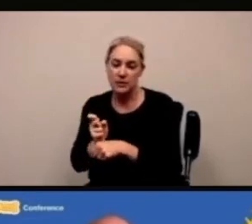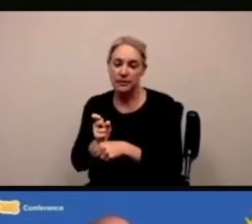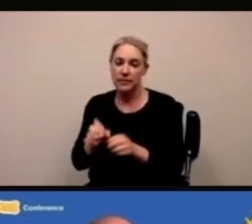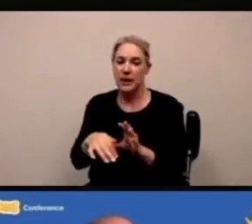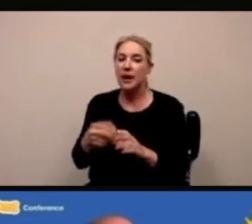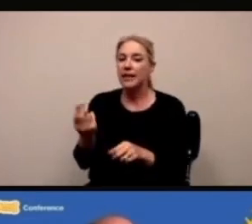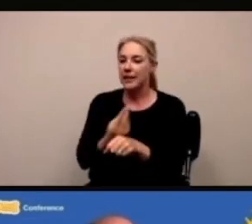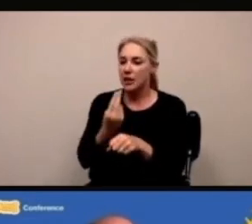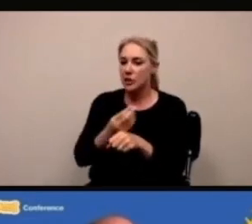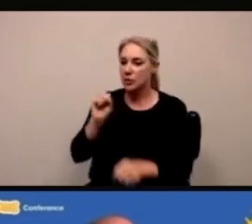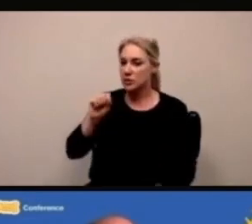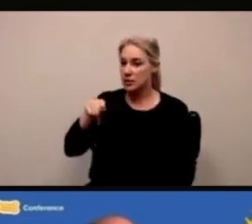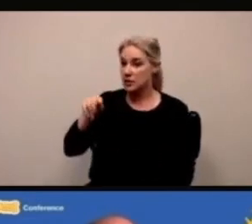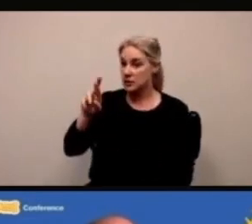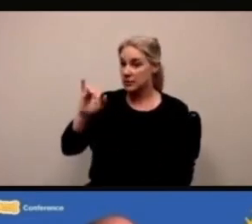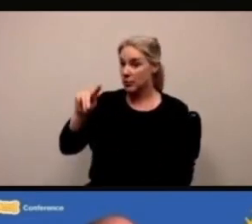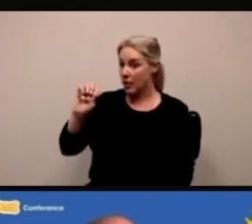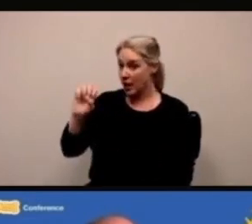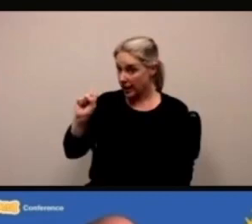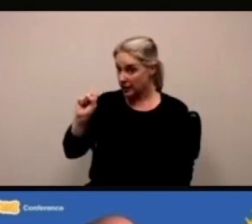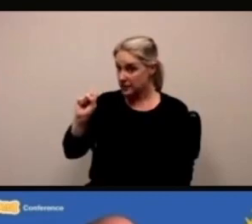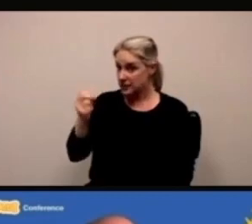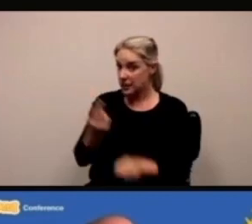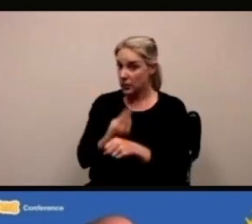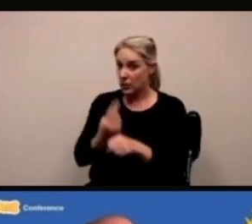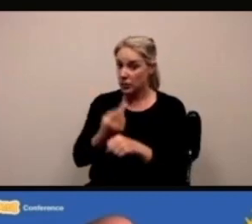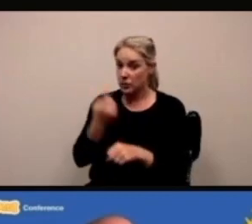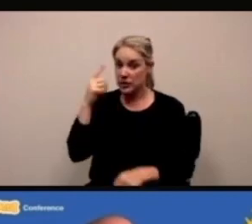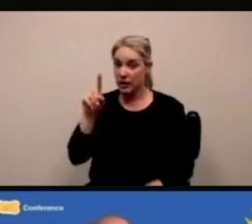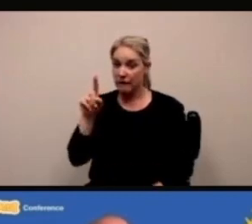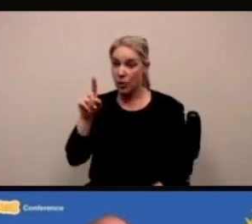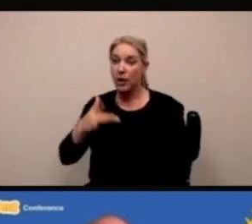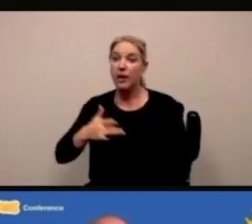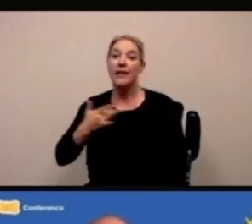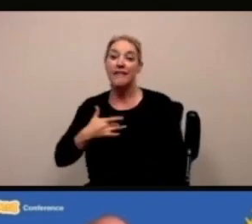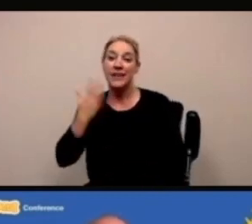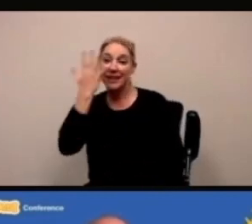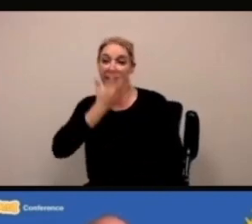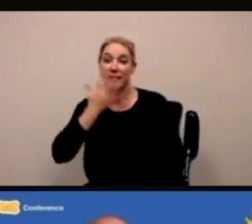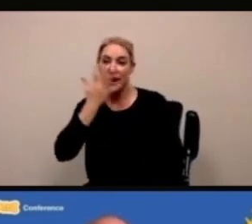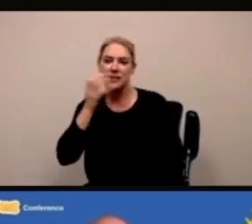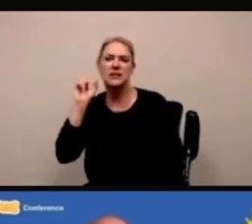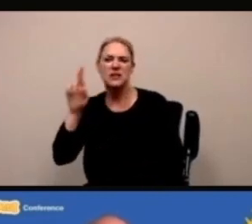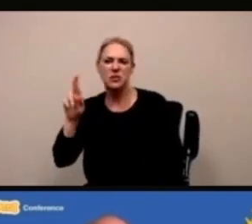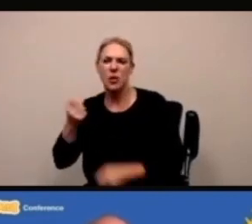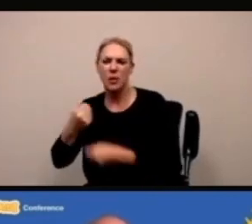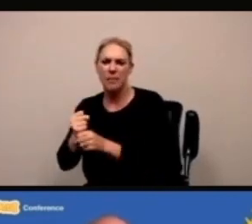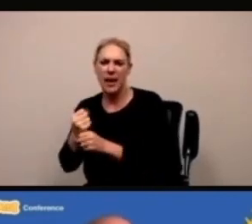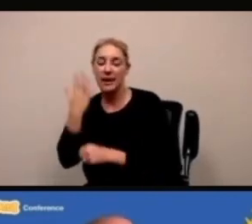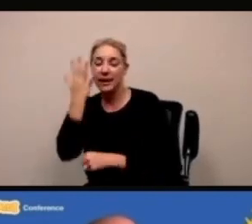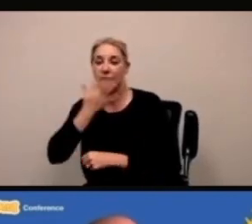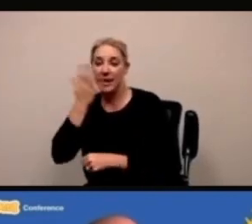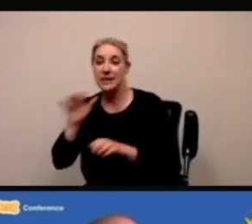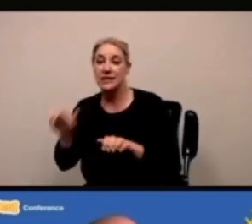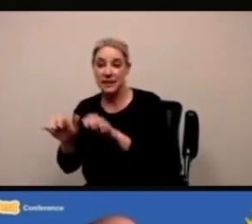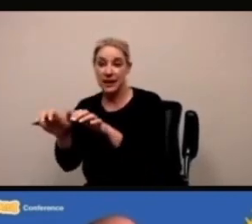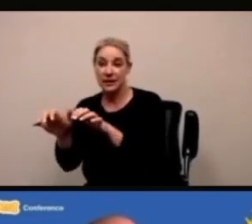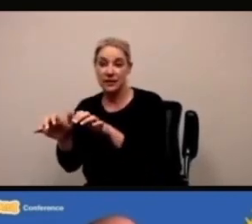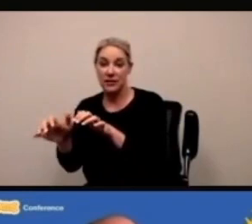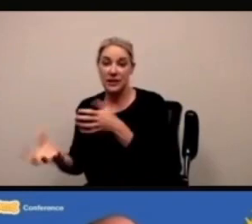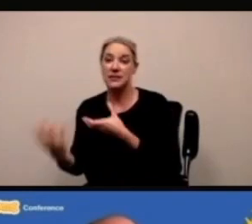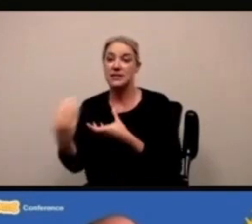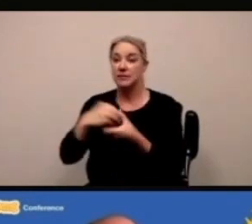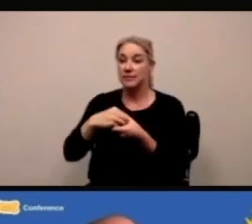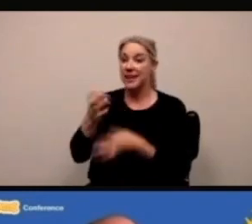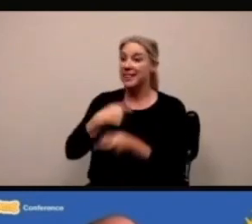the characters that they were using for the feeling faces or making faces activity. And they put it in and they